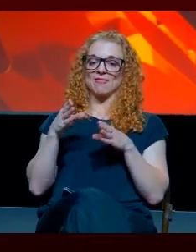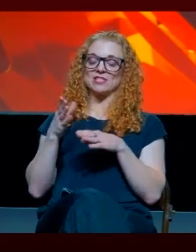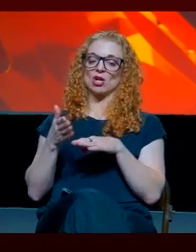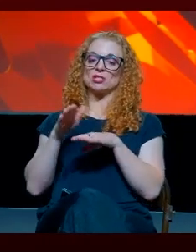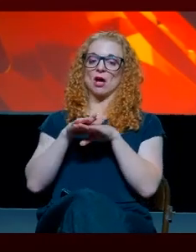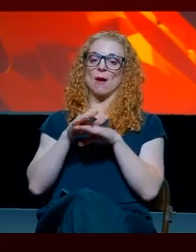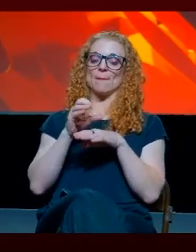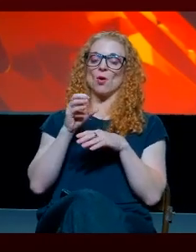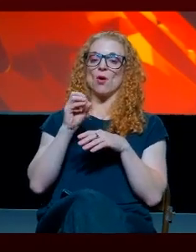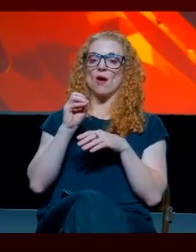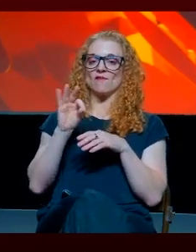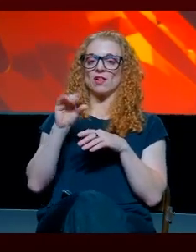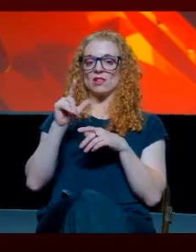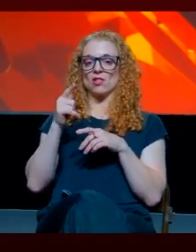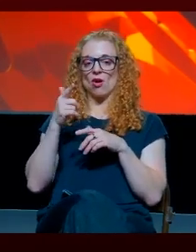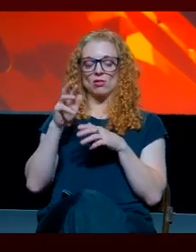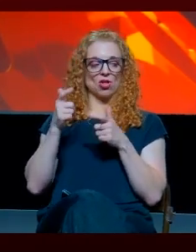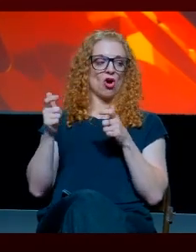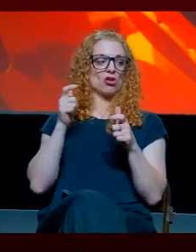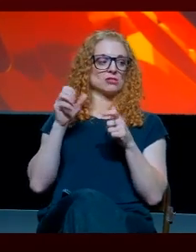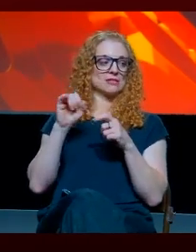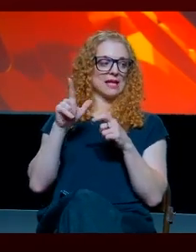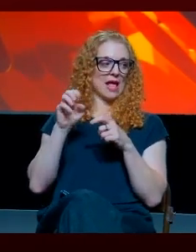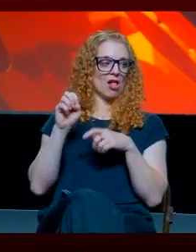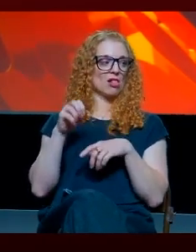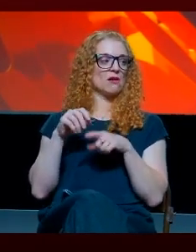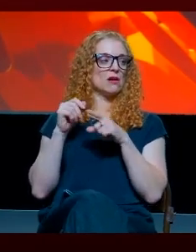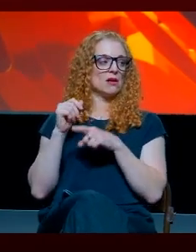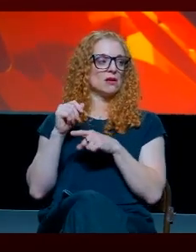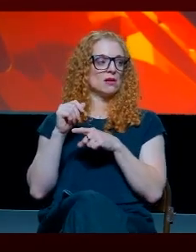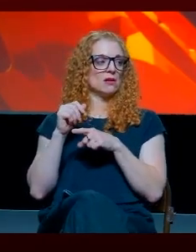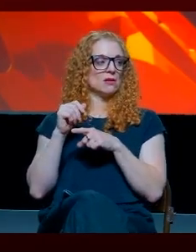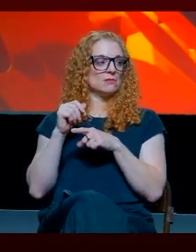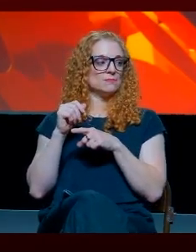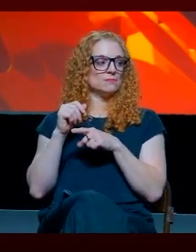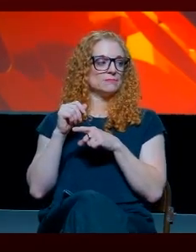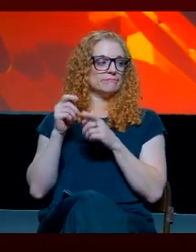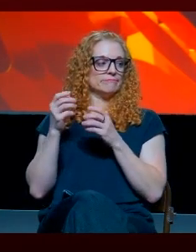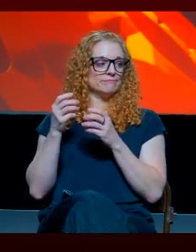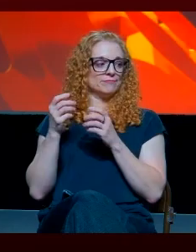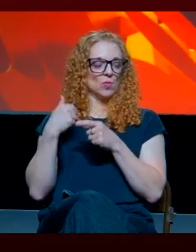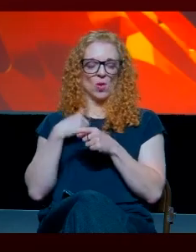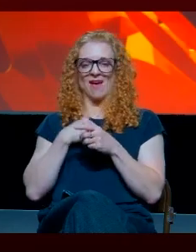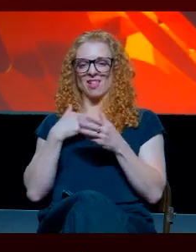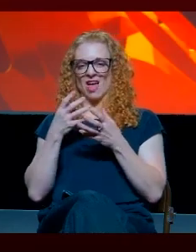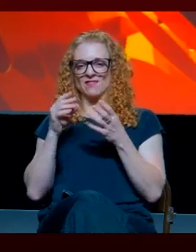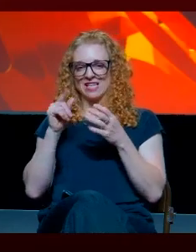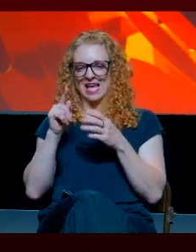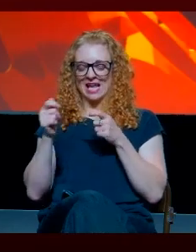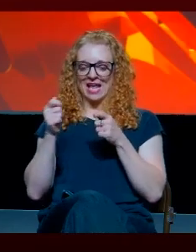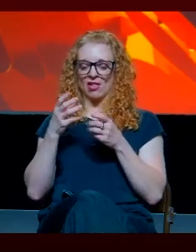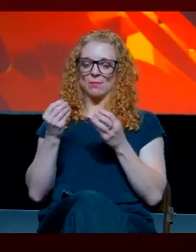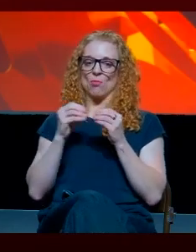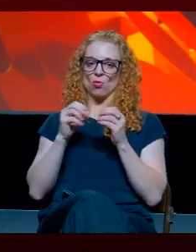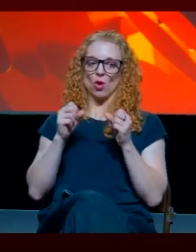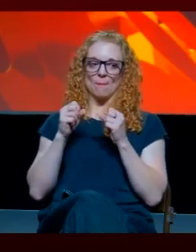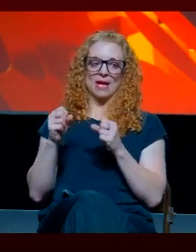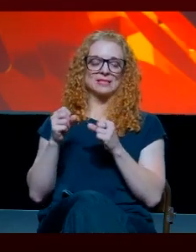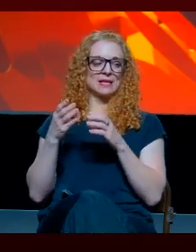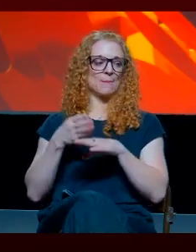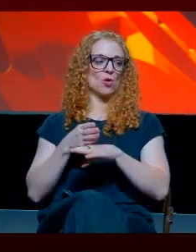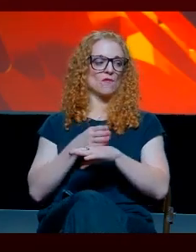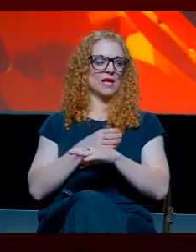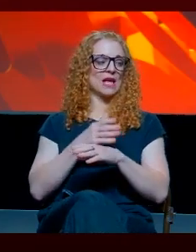or large-scale diagonalization, or we even have lots of data handling, or we even have more robust,